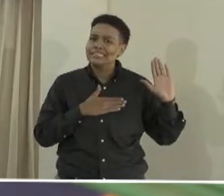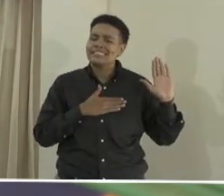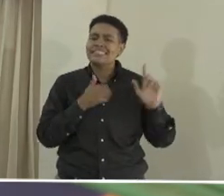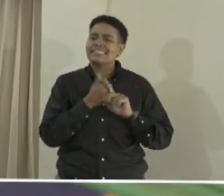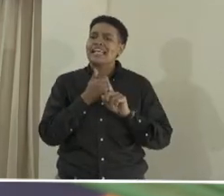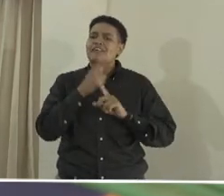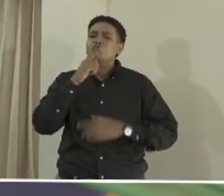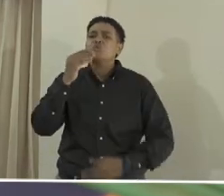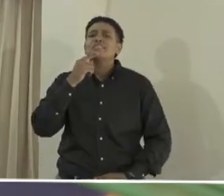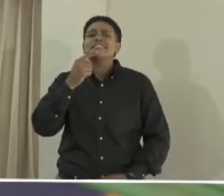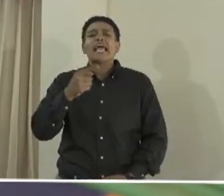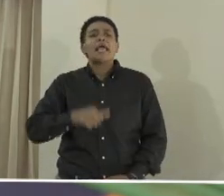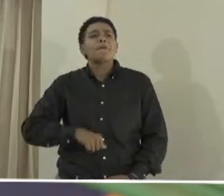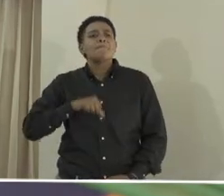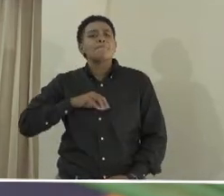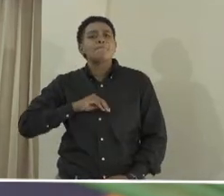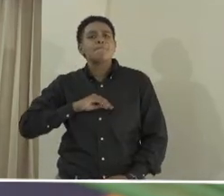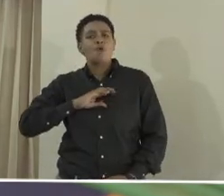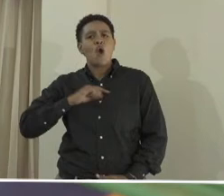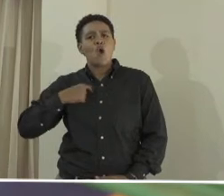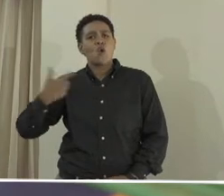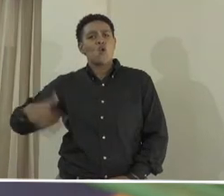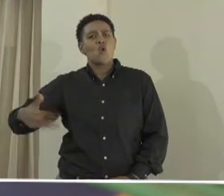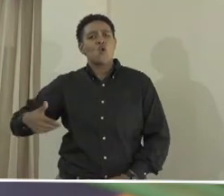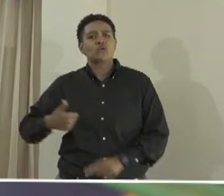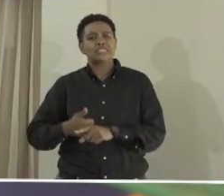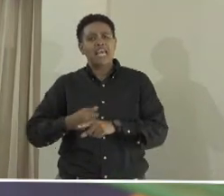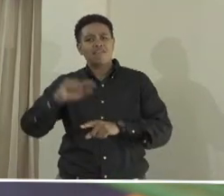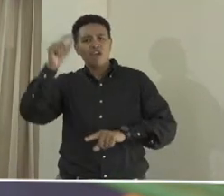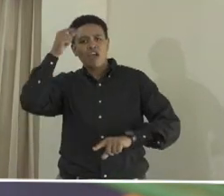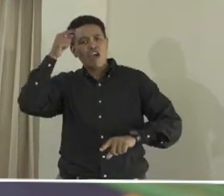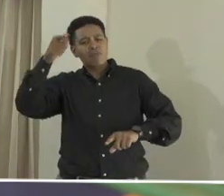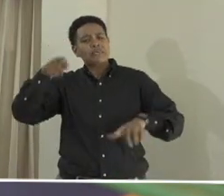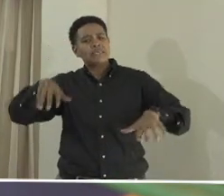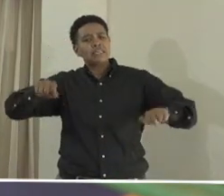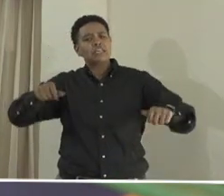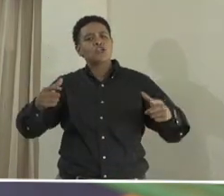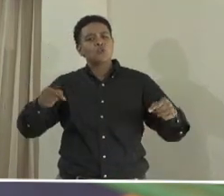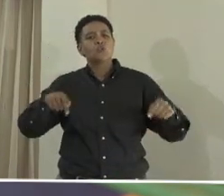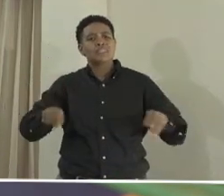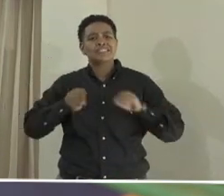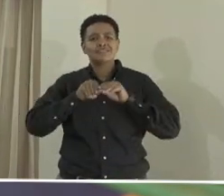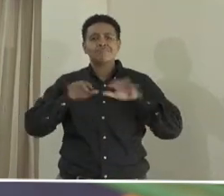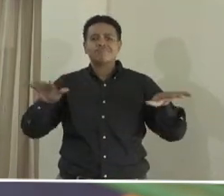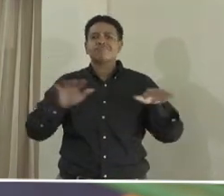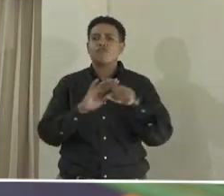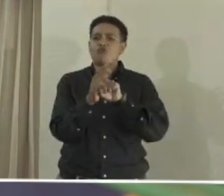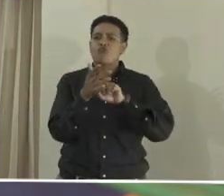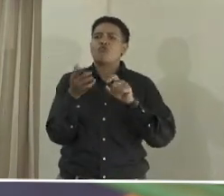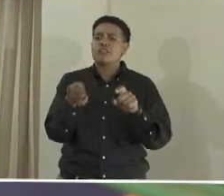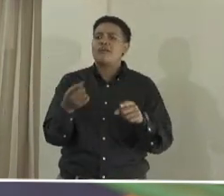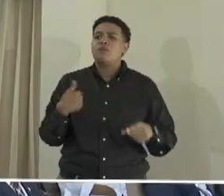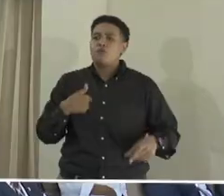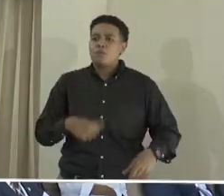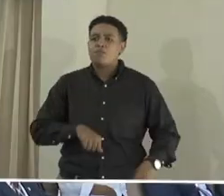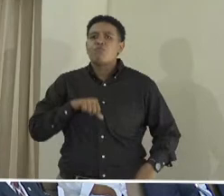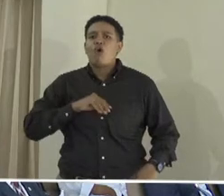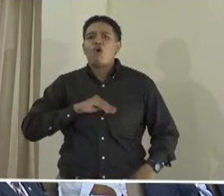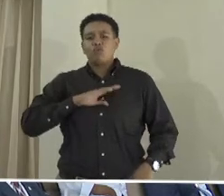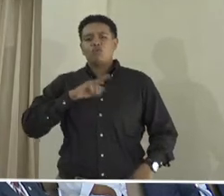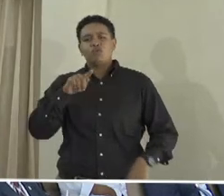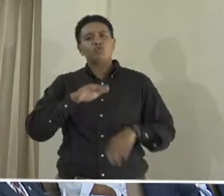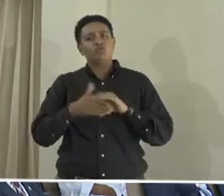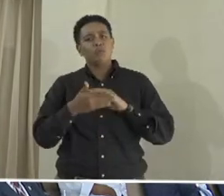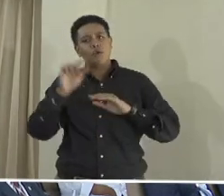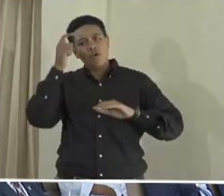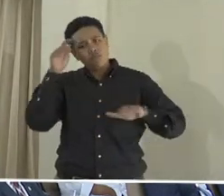to say how proud I am of the government's handling of this pandemic we are faced with.